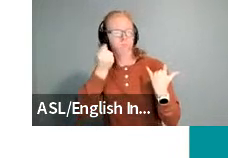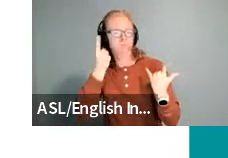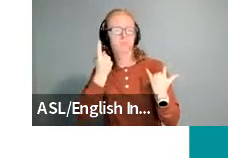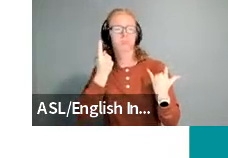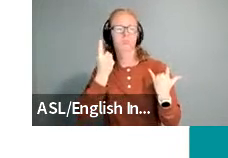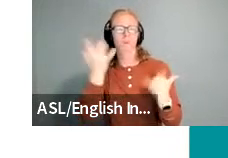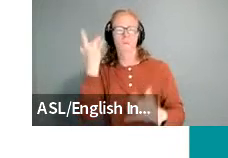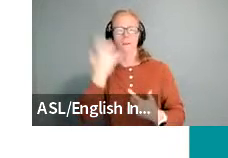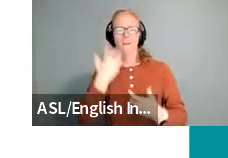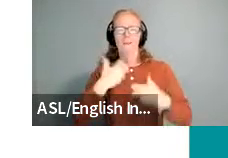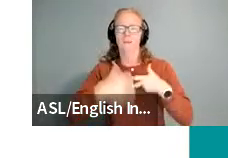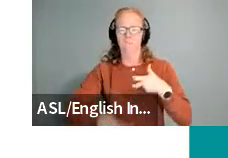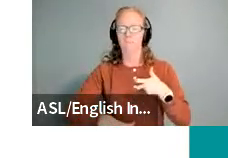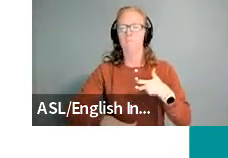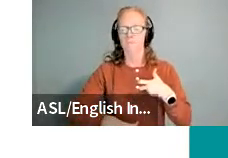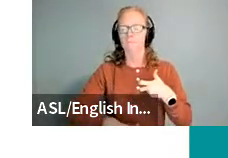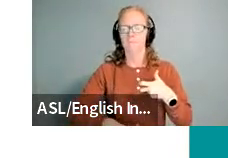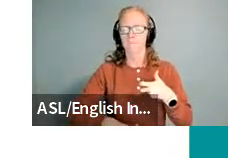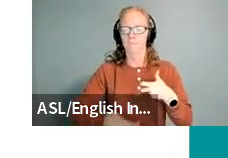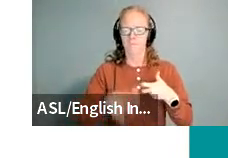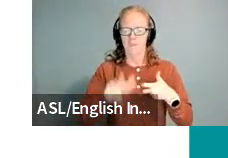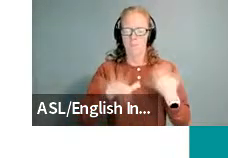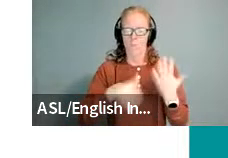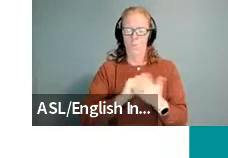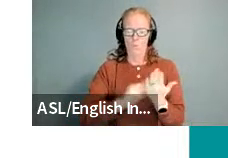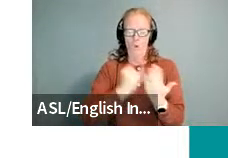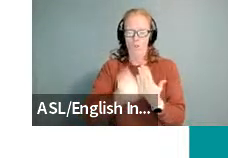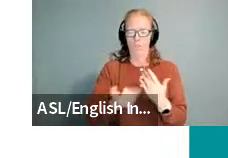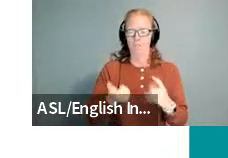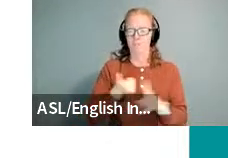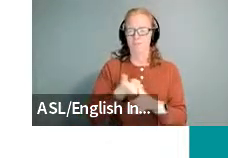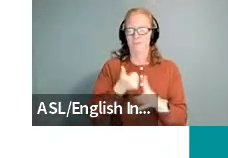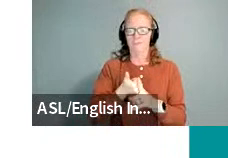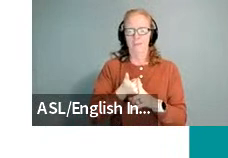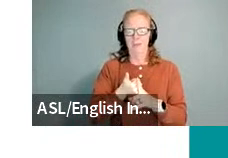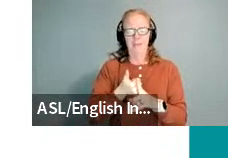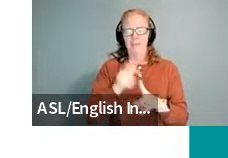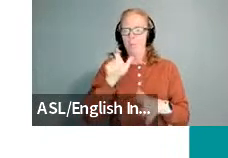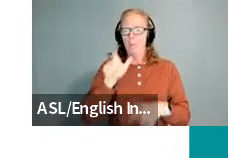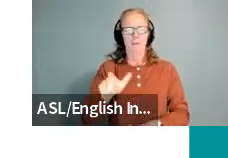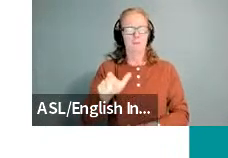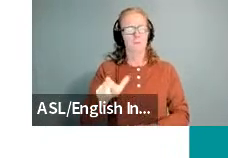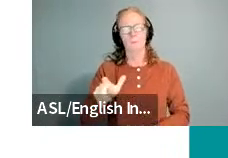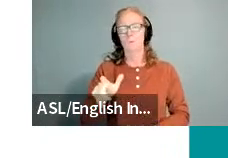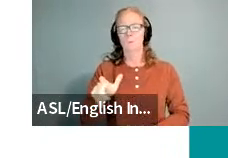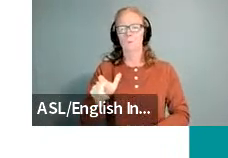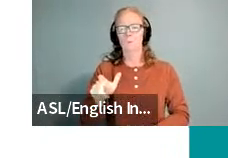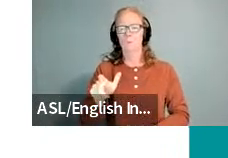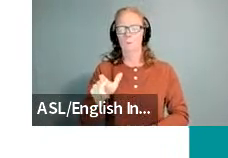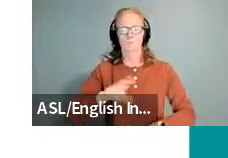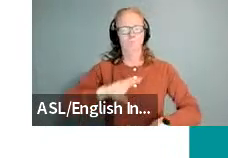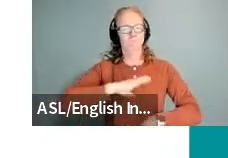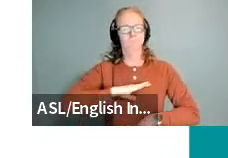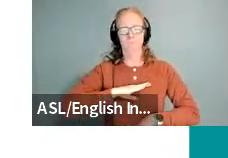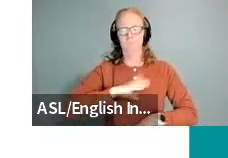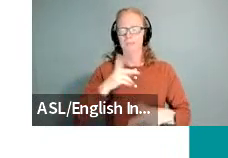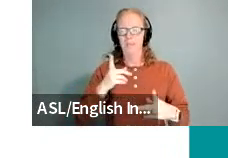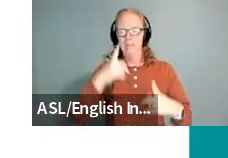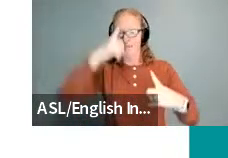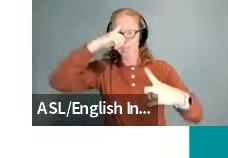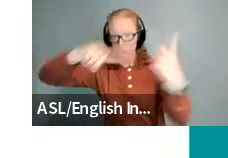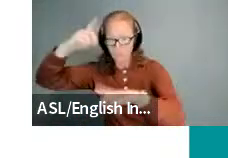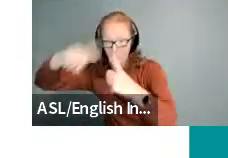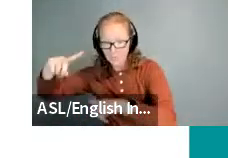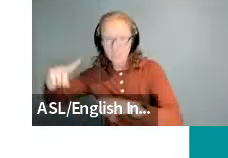difficulties of this project and how you have to reach consensus and be able